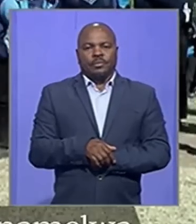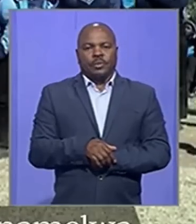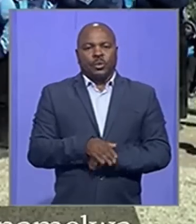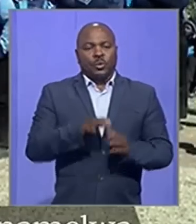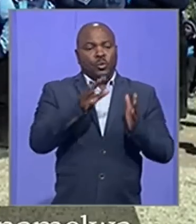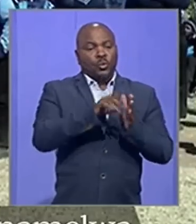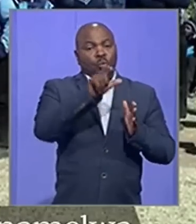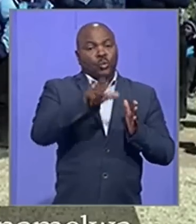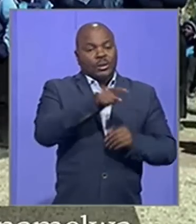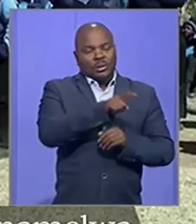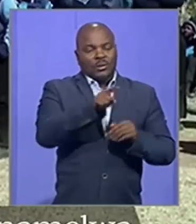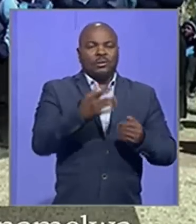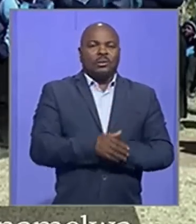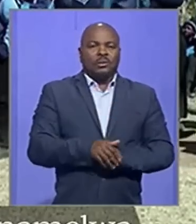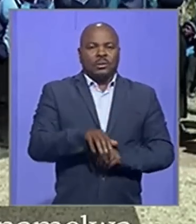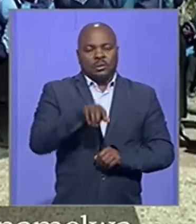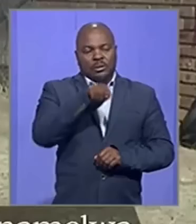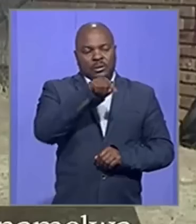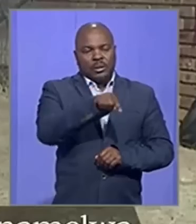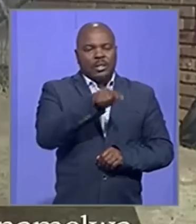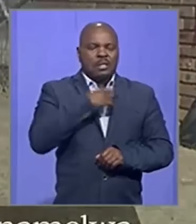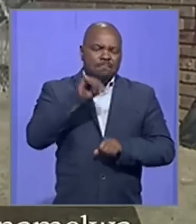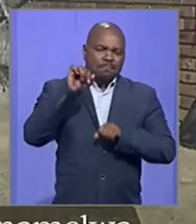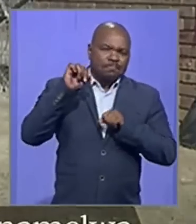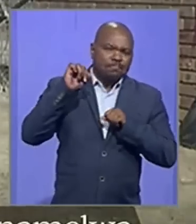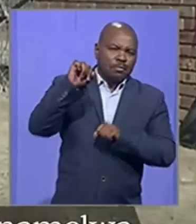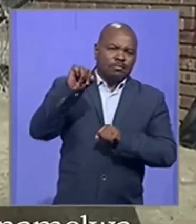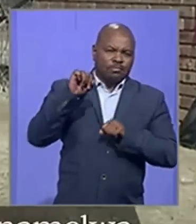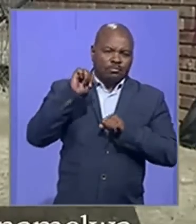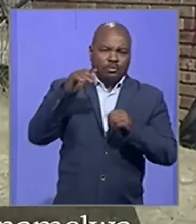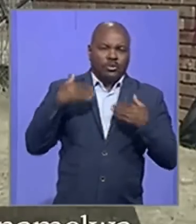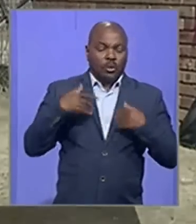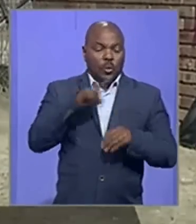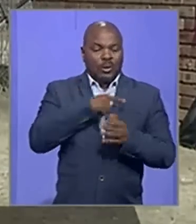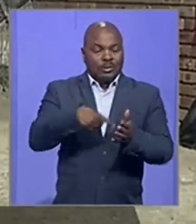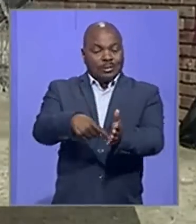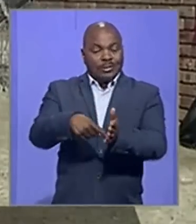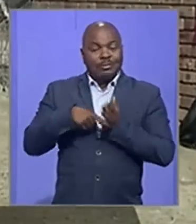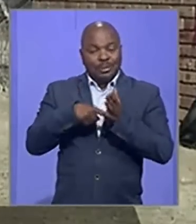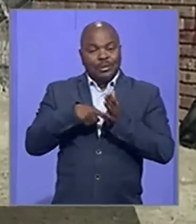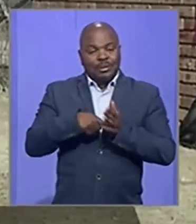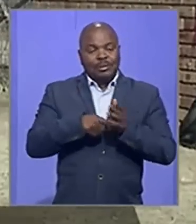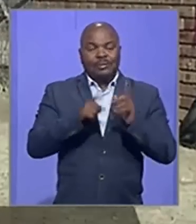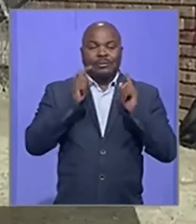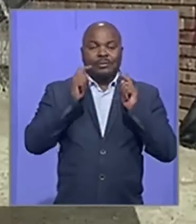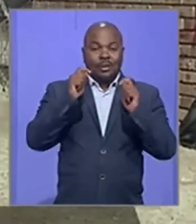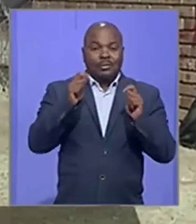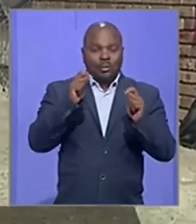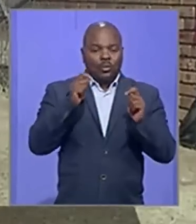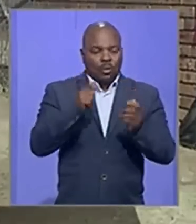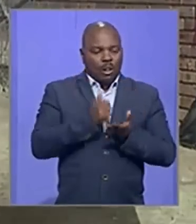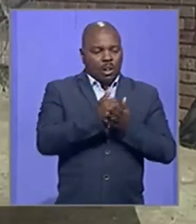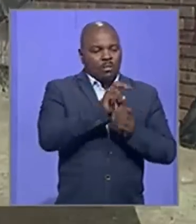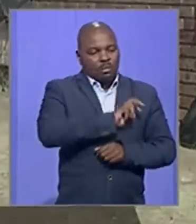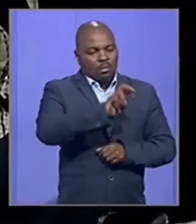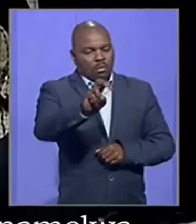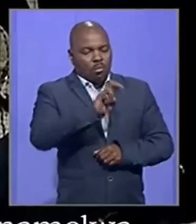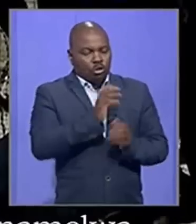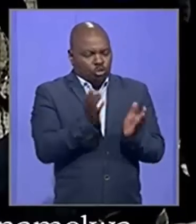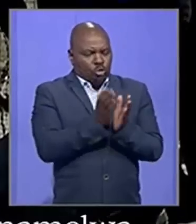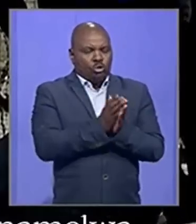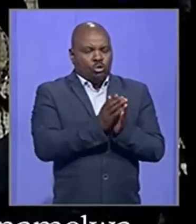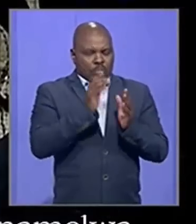Barutwana ba sekolo se segolwane sa Masolanyane ba boloditse ditshupetso ba lopa gore kgwetlo ya bona ya dipalangwa tsa sekolo e rarabololwe.